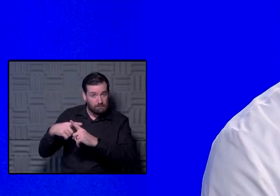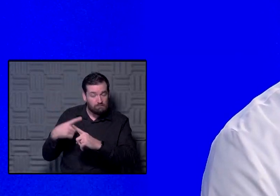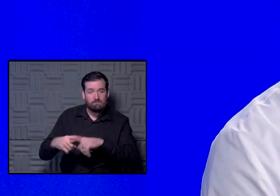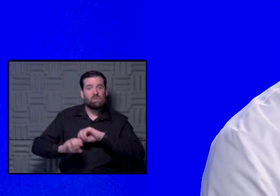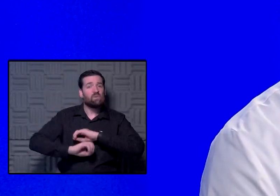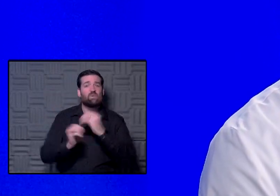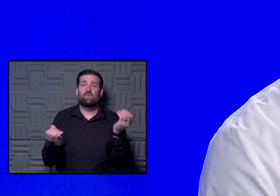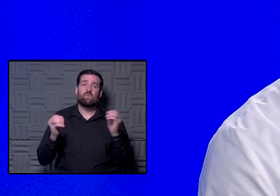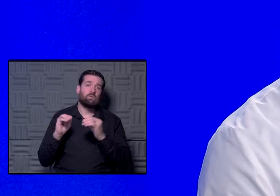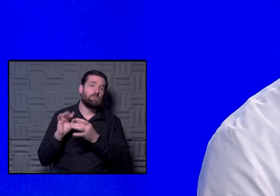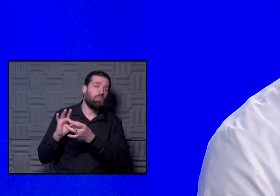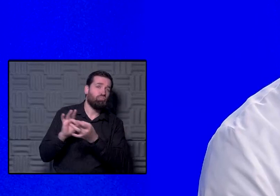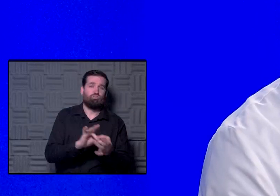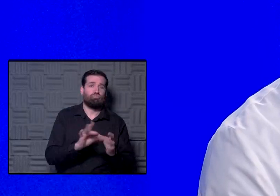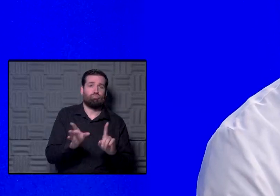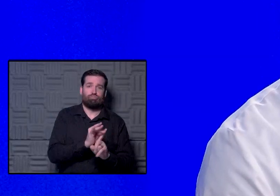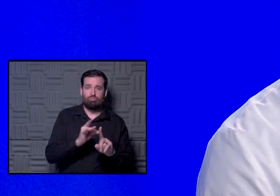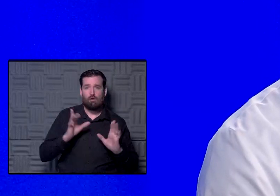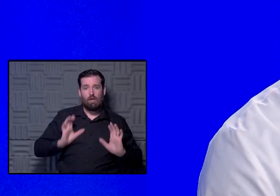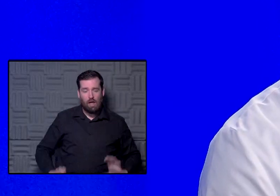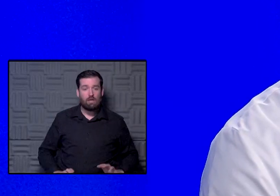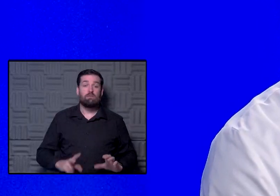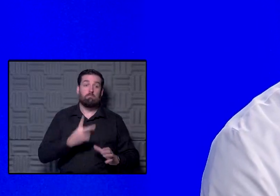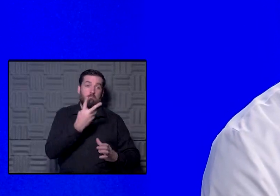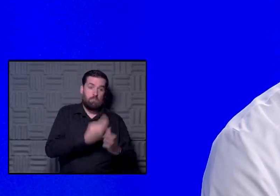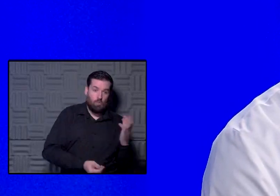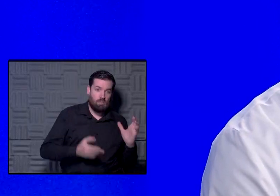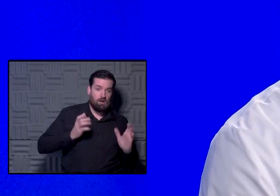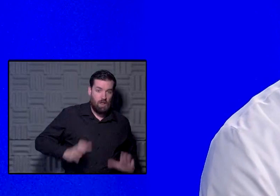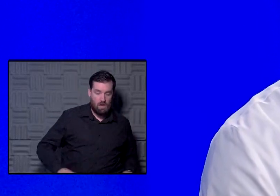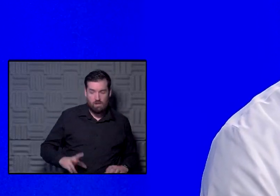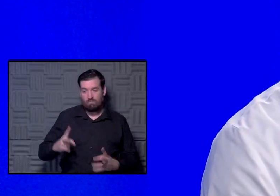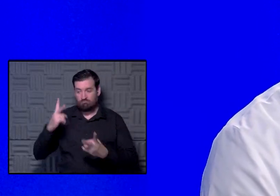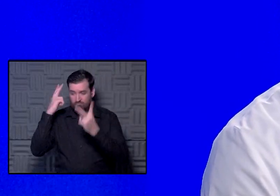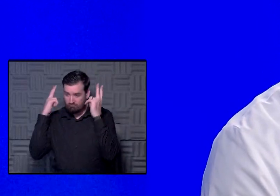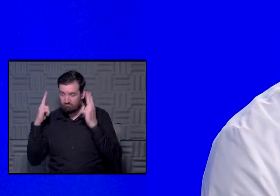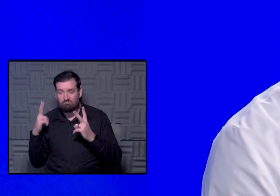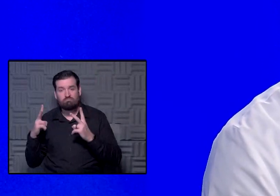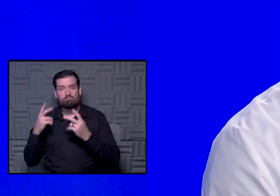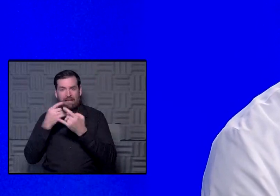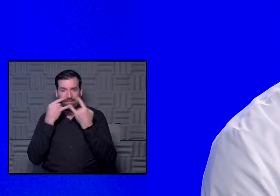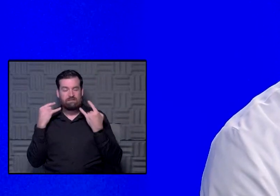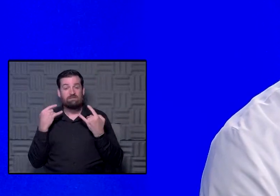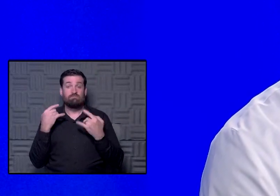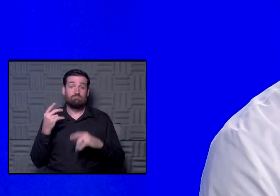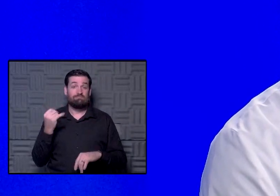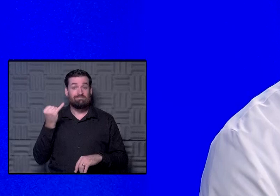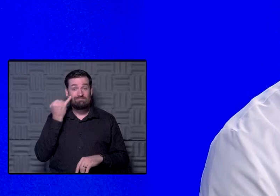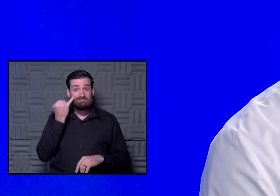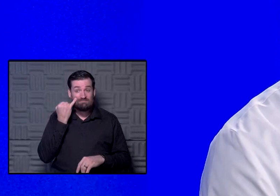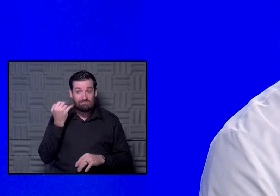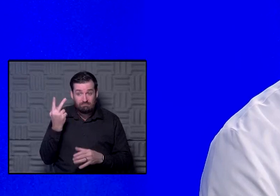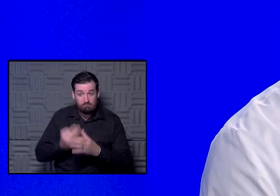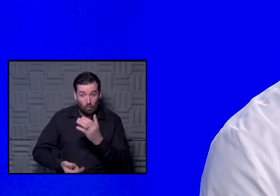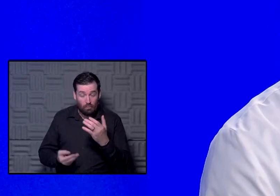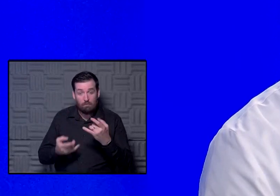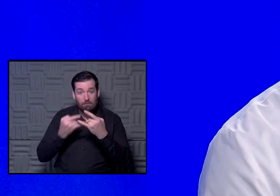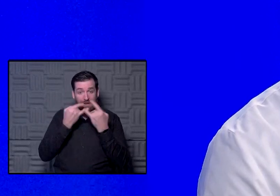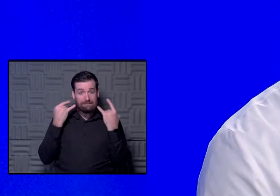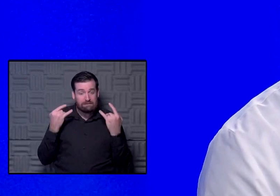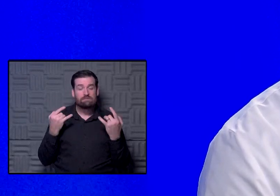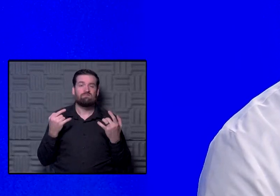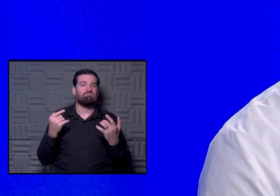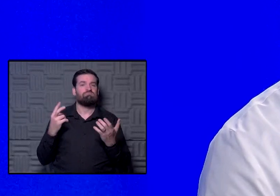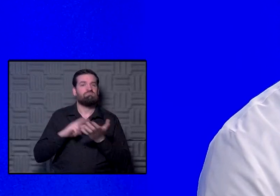to any of their clients because both the clients and themselves were wearing masks. If everybody's masking, that's really going to reduce the risk that there will